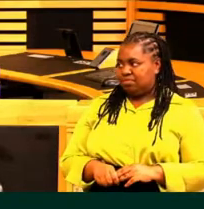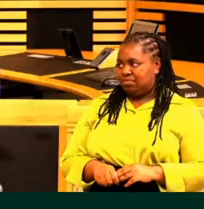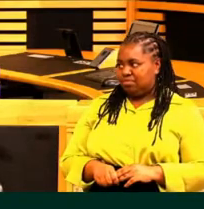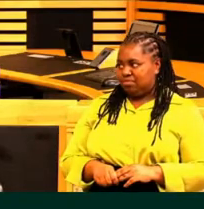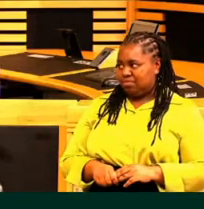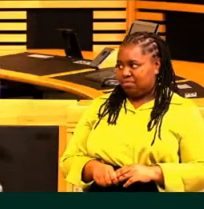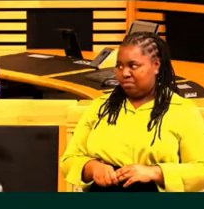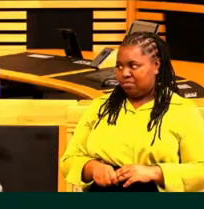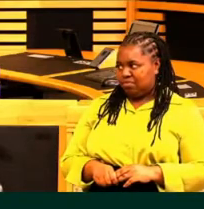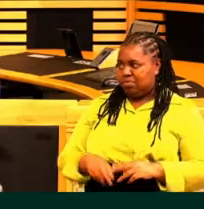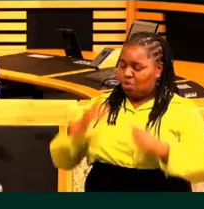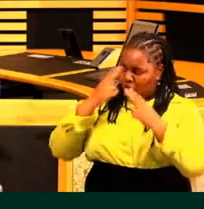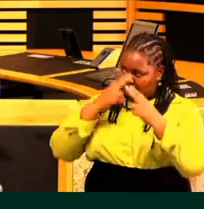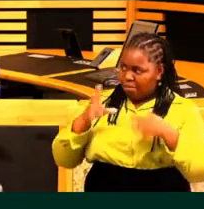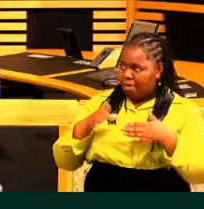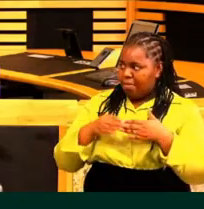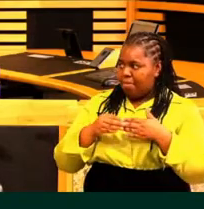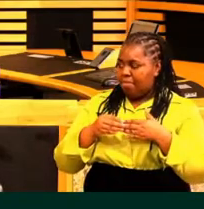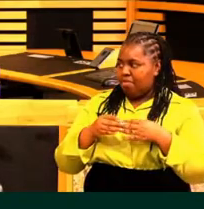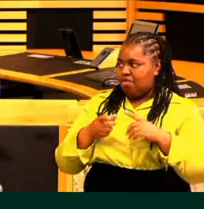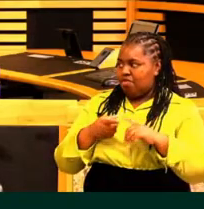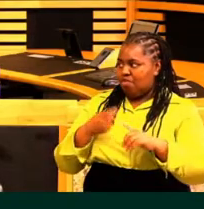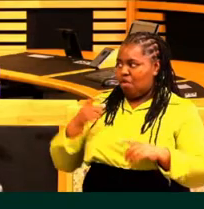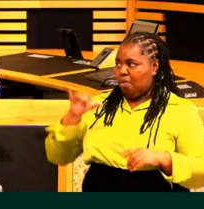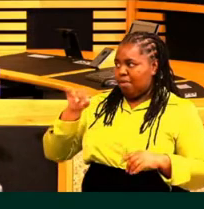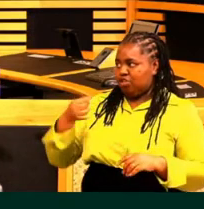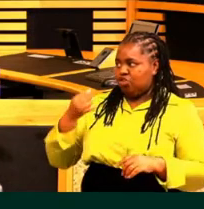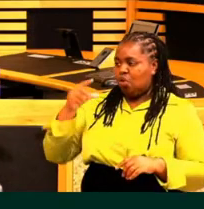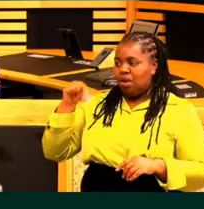honorable member from uh